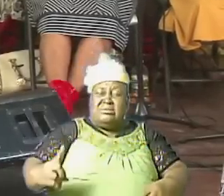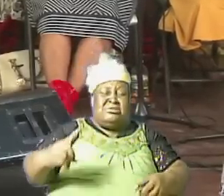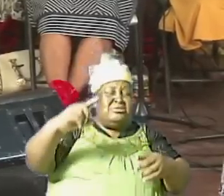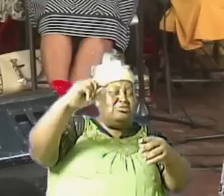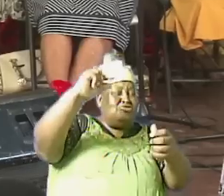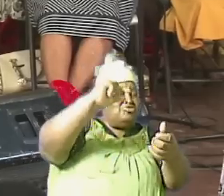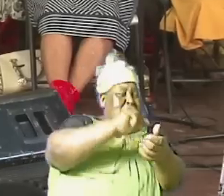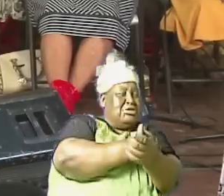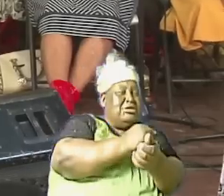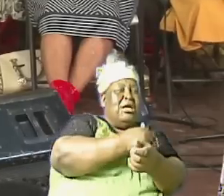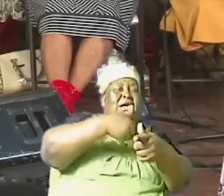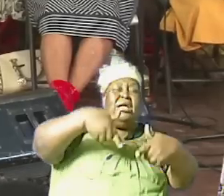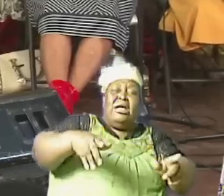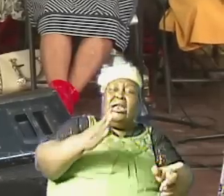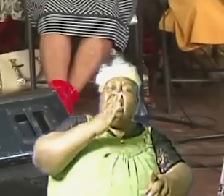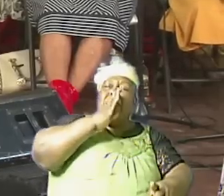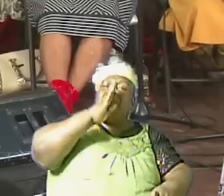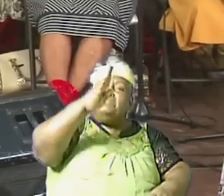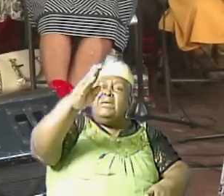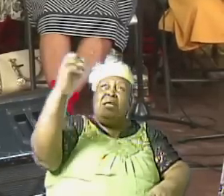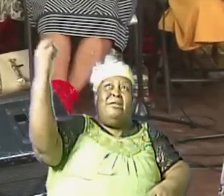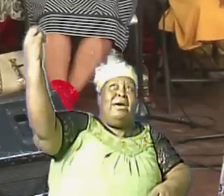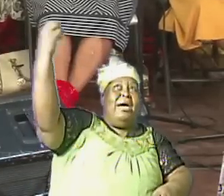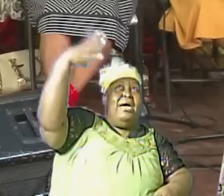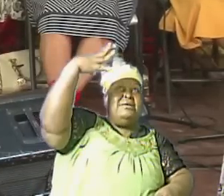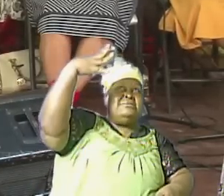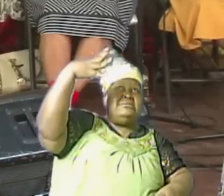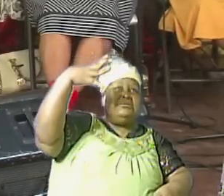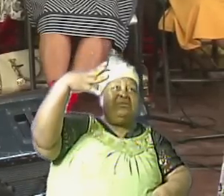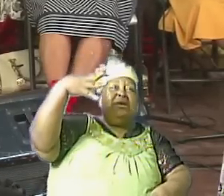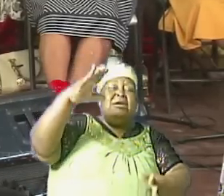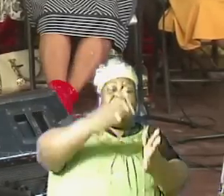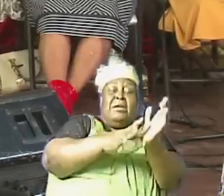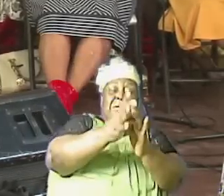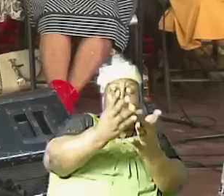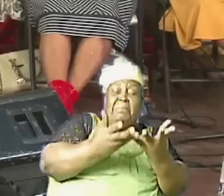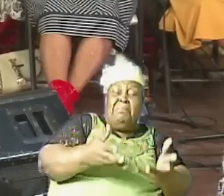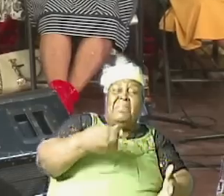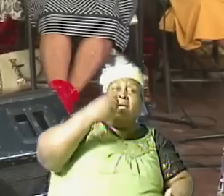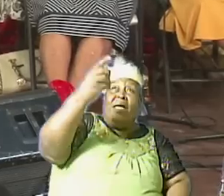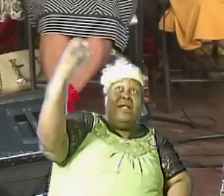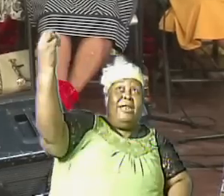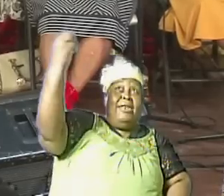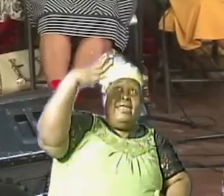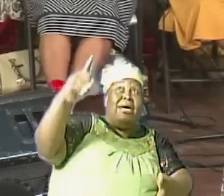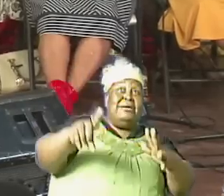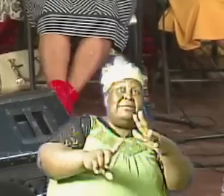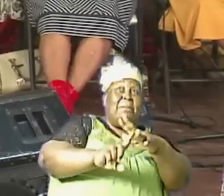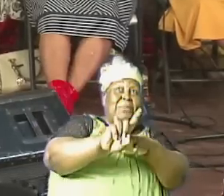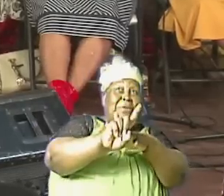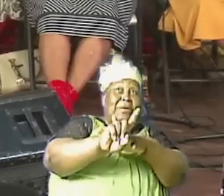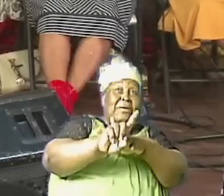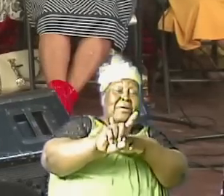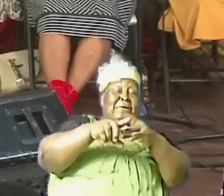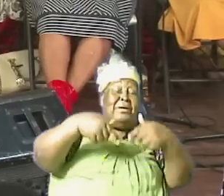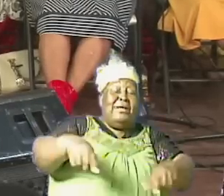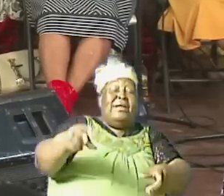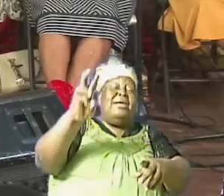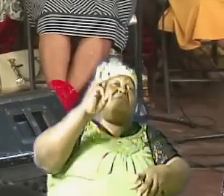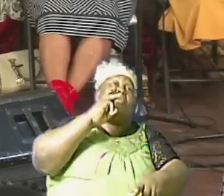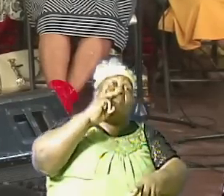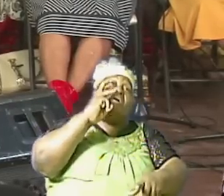in Genesis, he said, let there be light. And the Bible said there was. He said, let